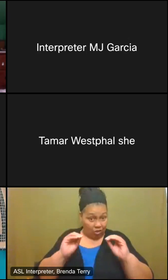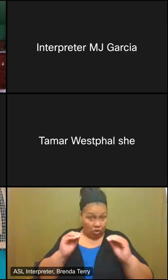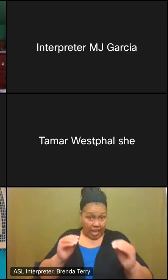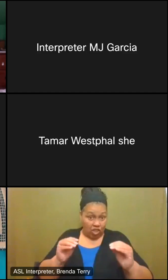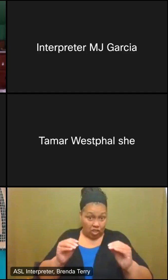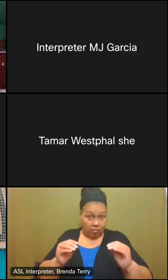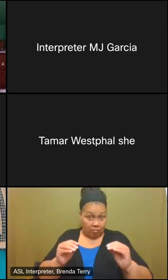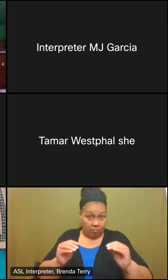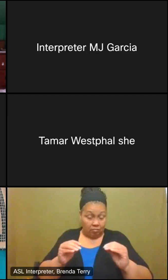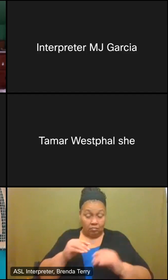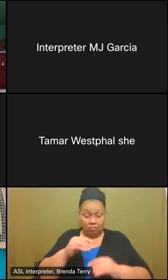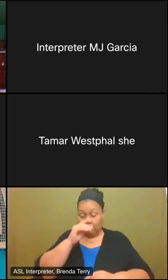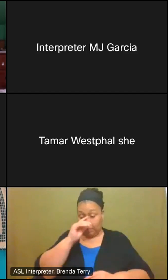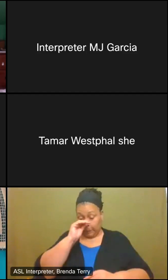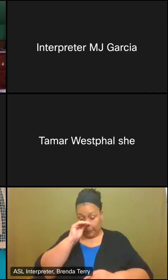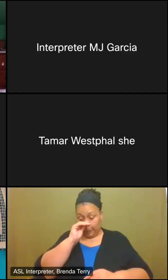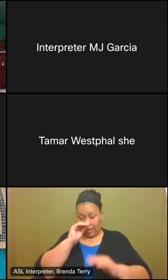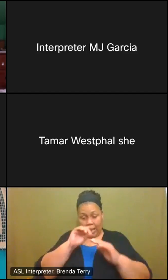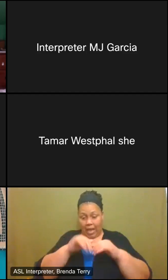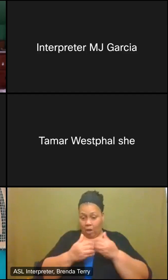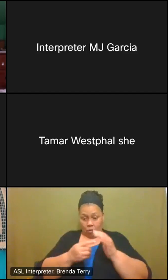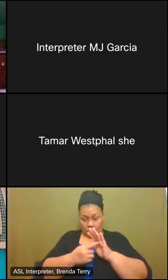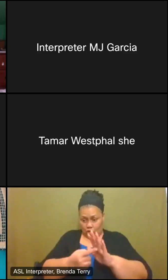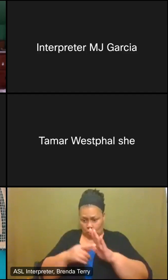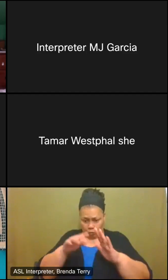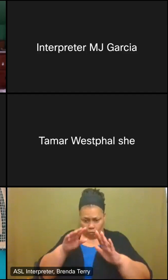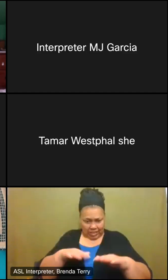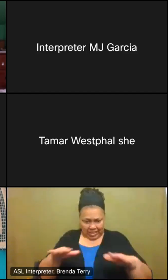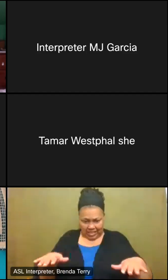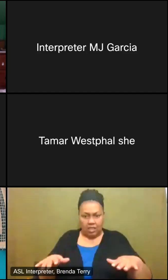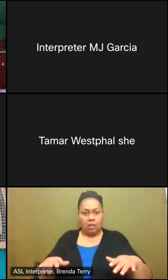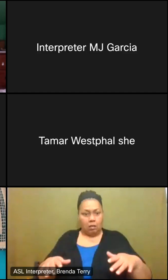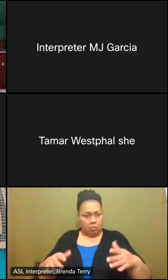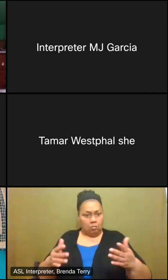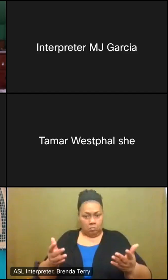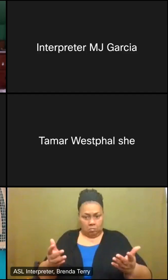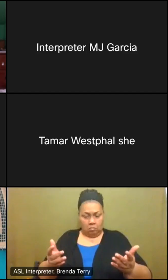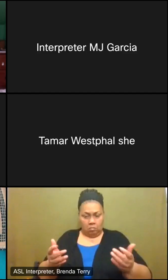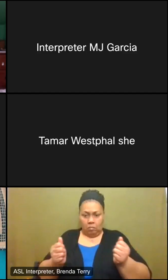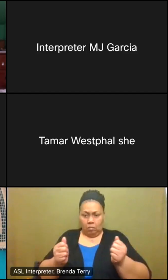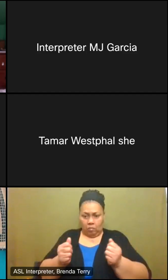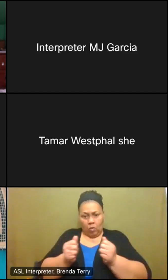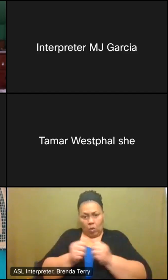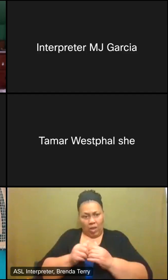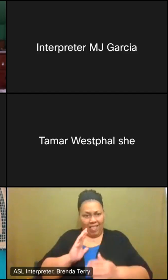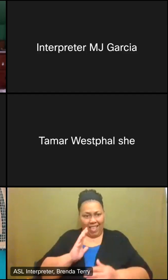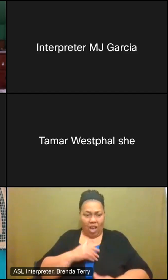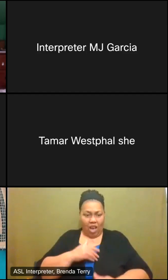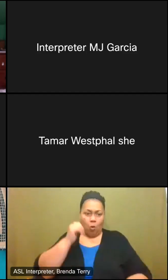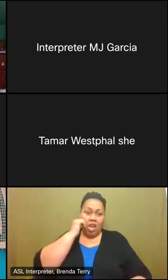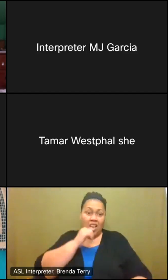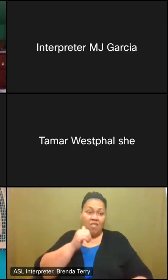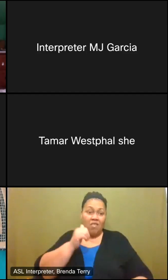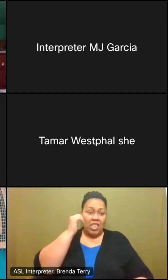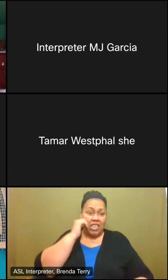how to show our kids with our own daily